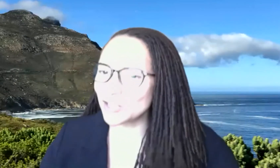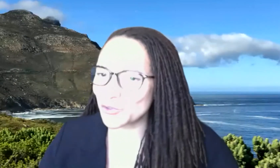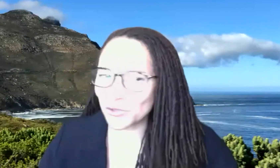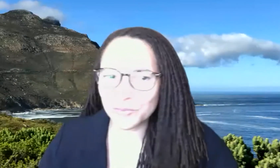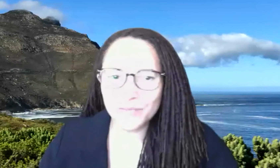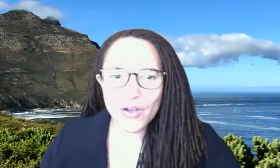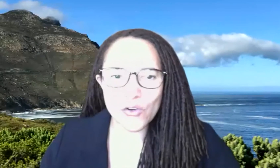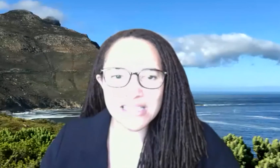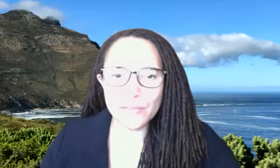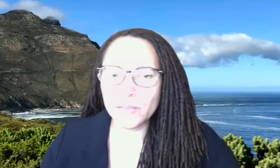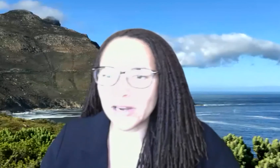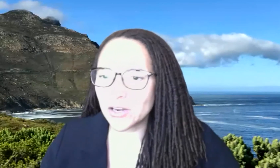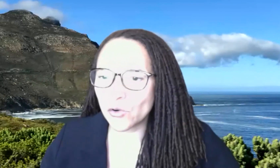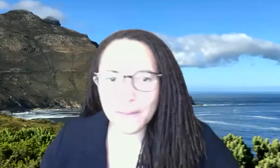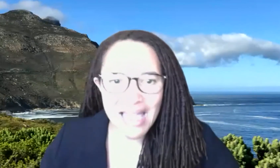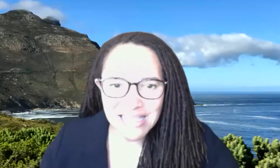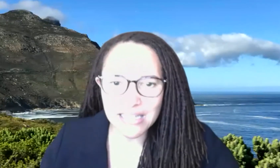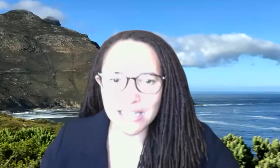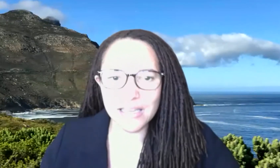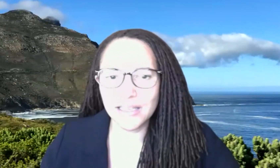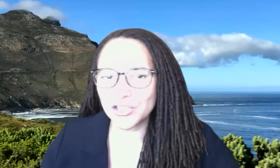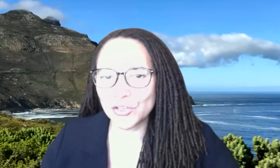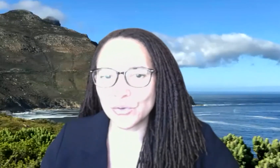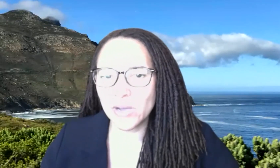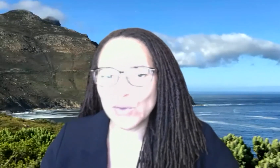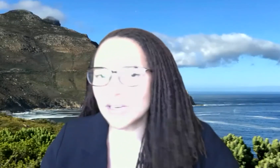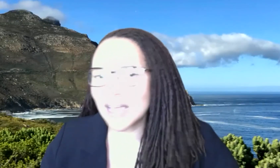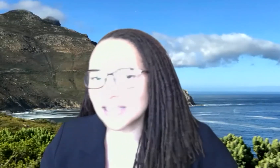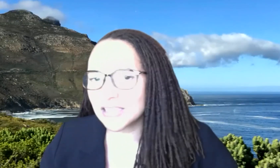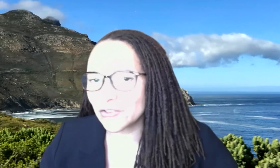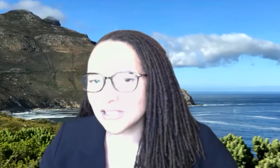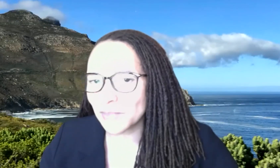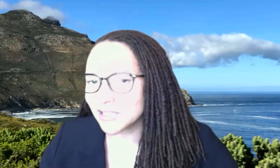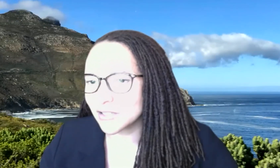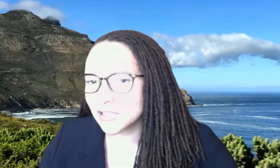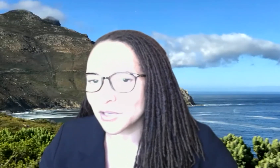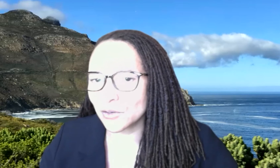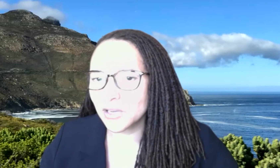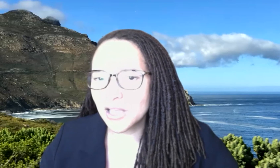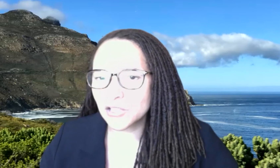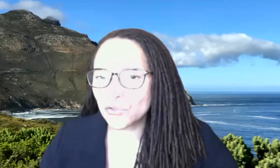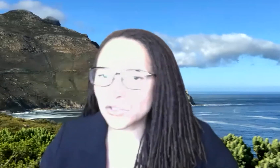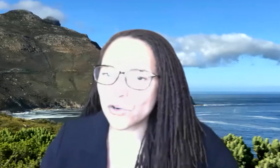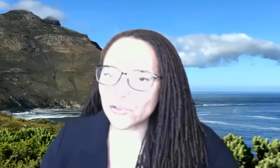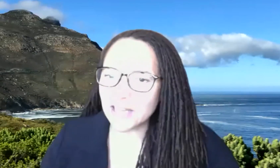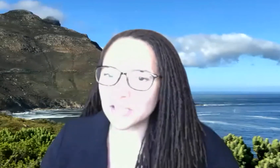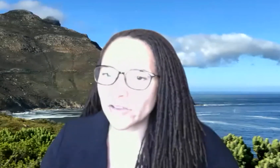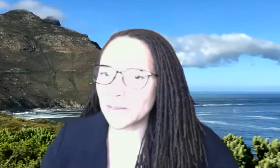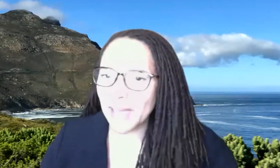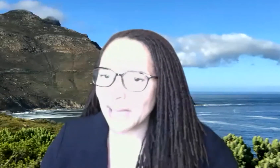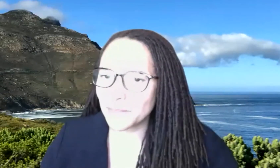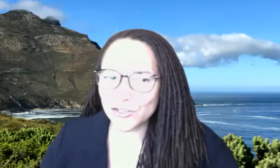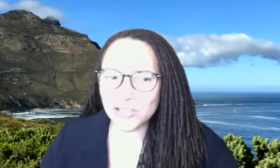actually neutral, or a simple merit or capacity issue, we would not see differences based on zip code. So those scores are actually